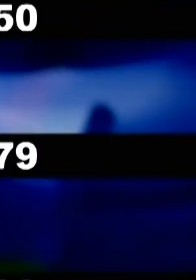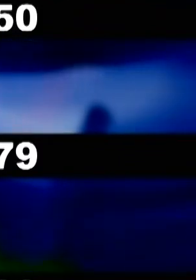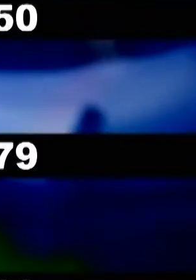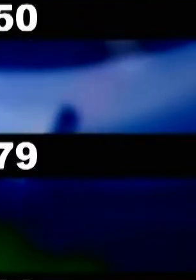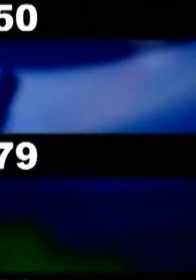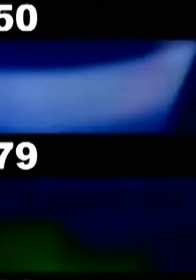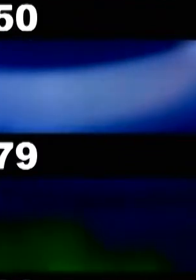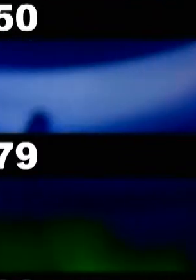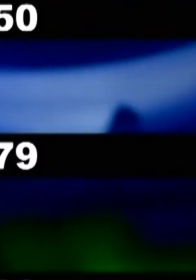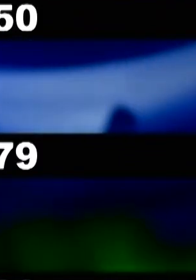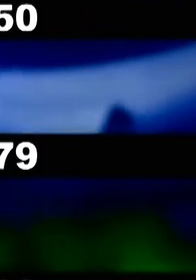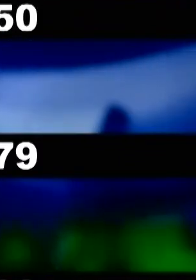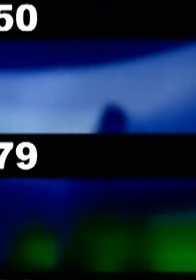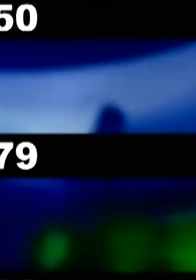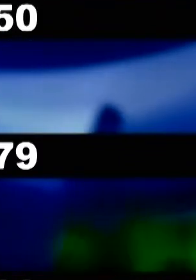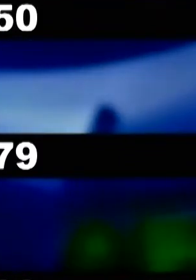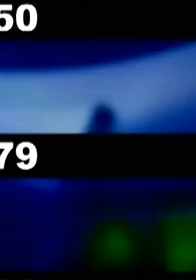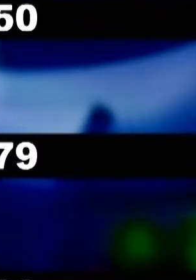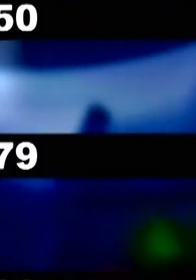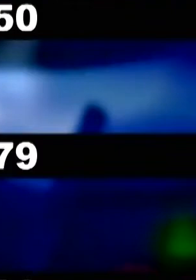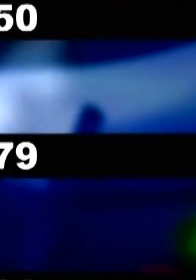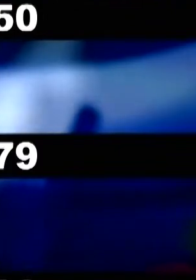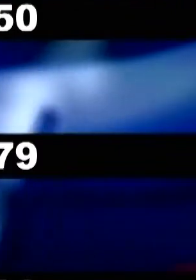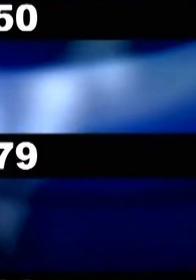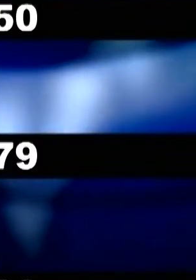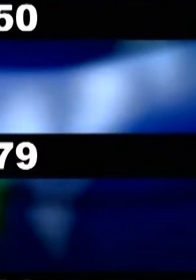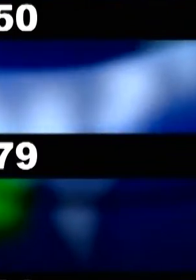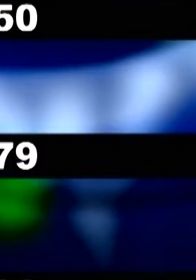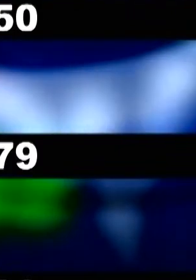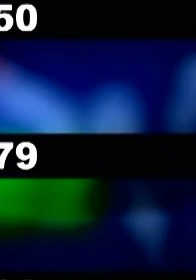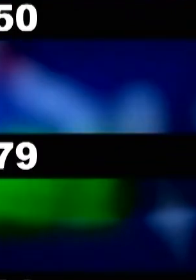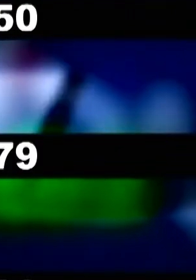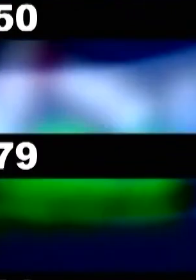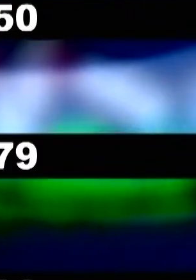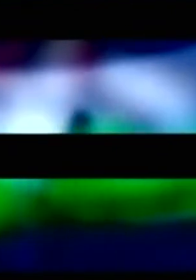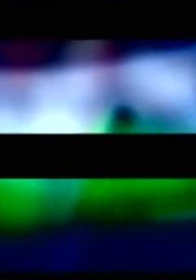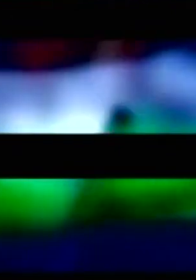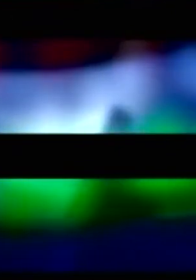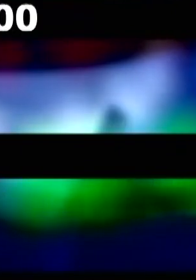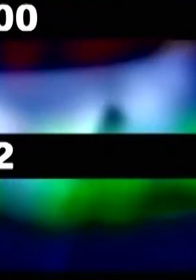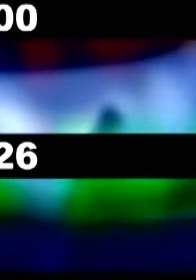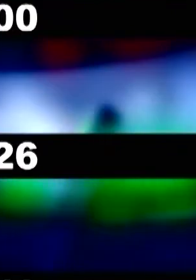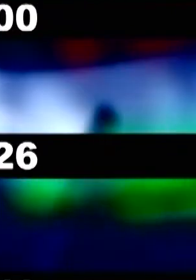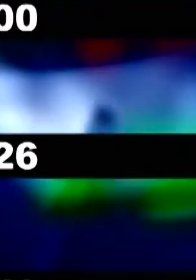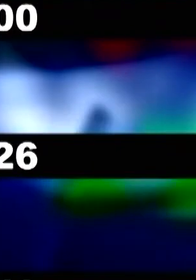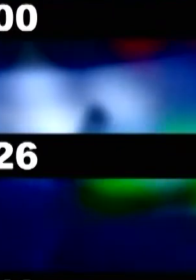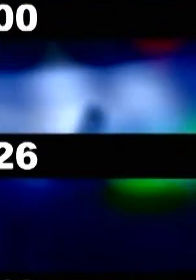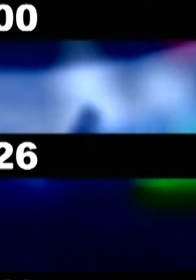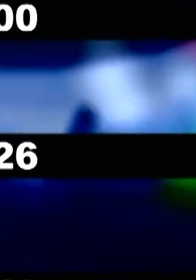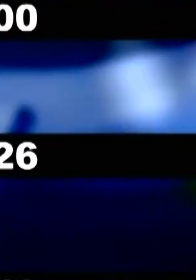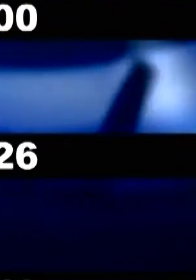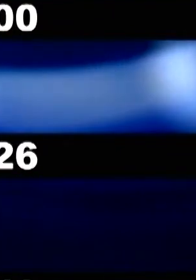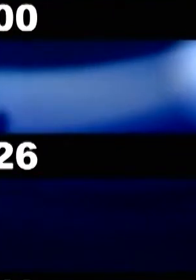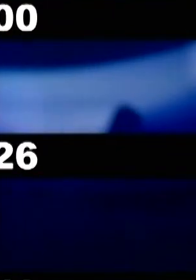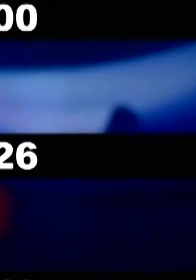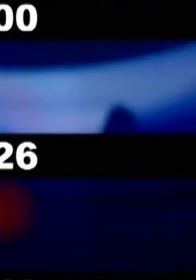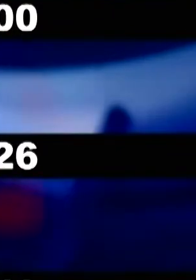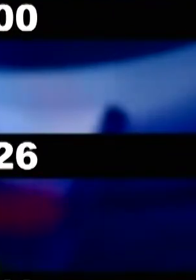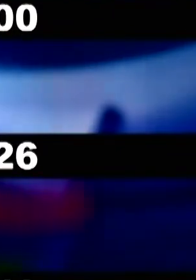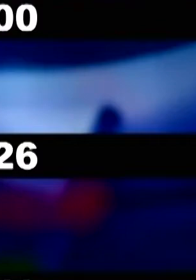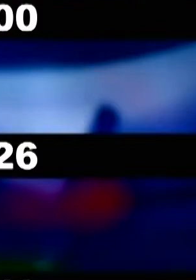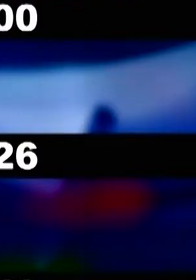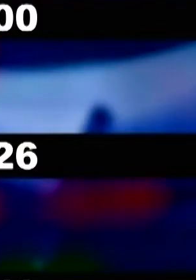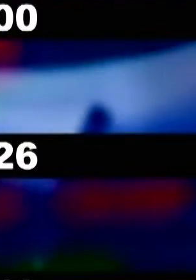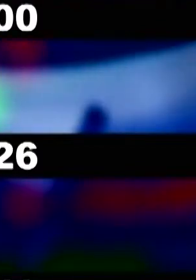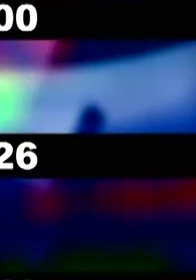$165,308.50, and they were followed by NCB Financial Group Limited and Unilever Caribbean Limited. And right here in Barbados, the West India